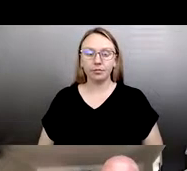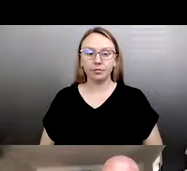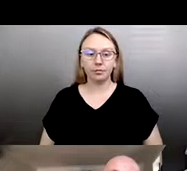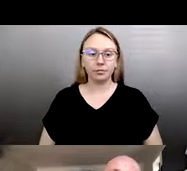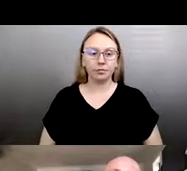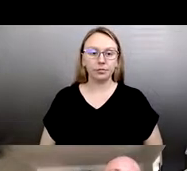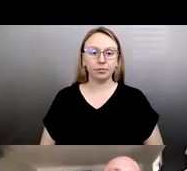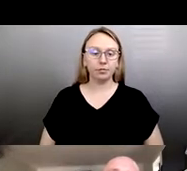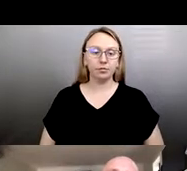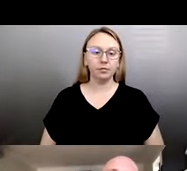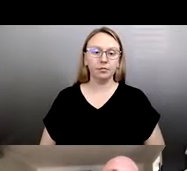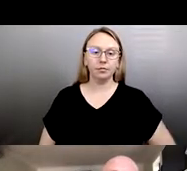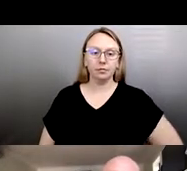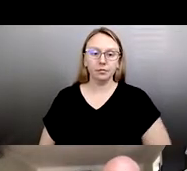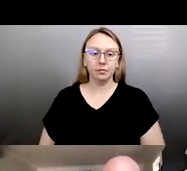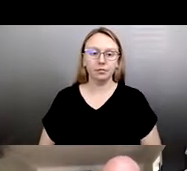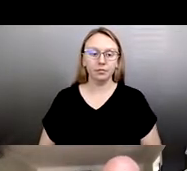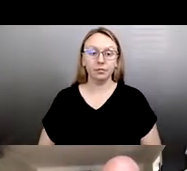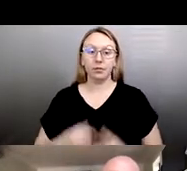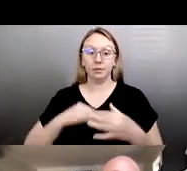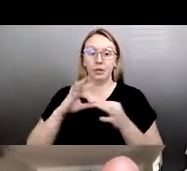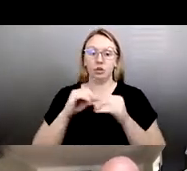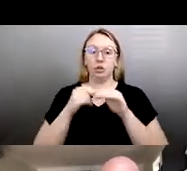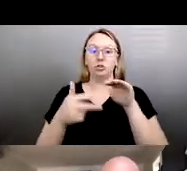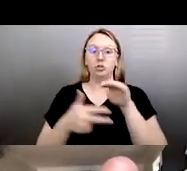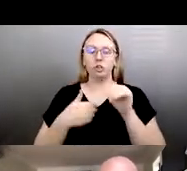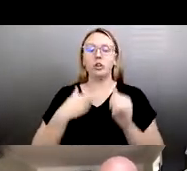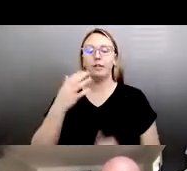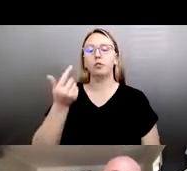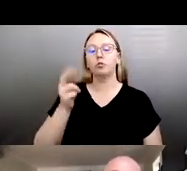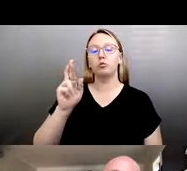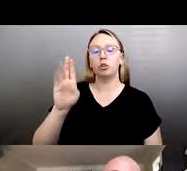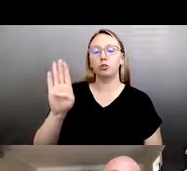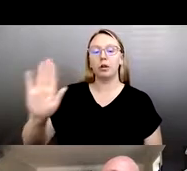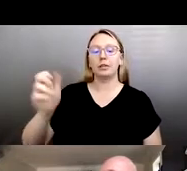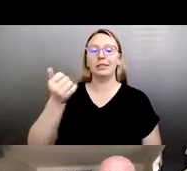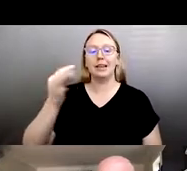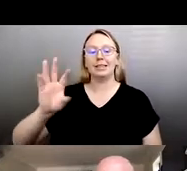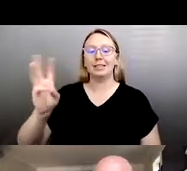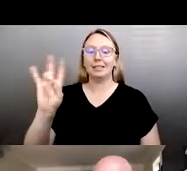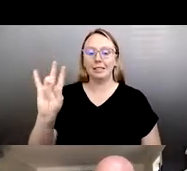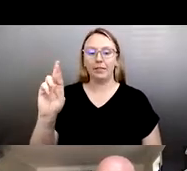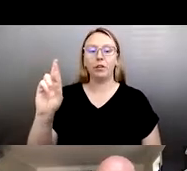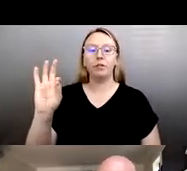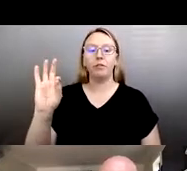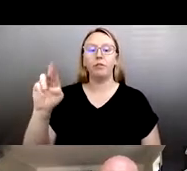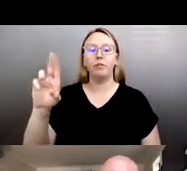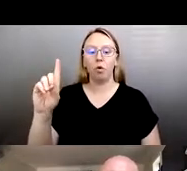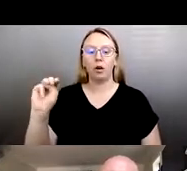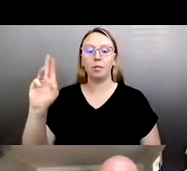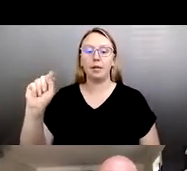And I mentioned that in the garage, we have Roger's 1967 Ford Mustang, which is another one of our incredibly popular